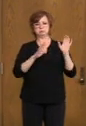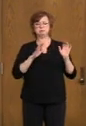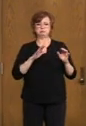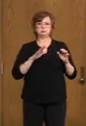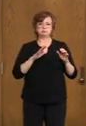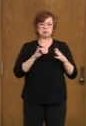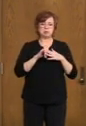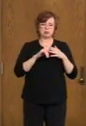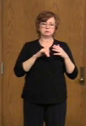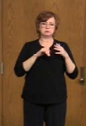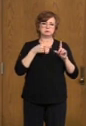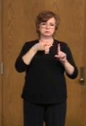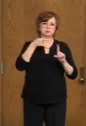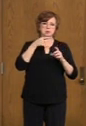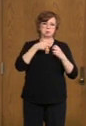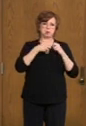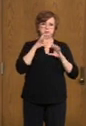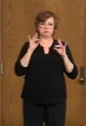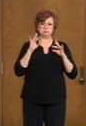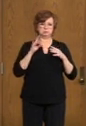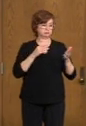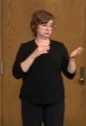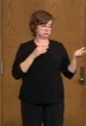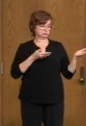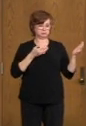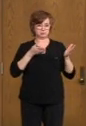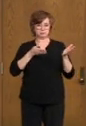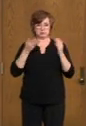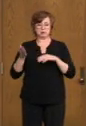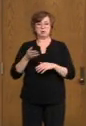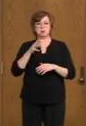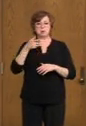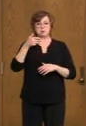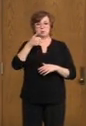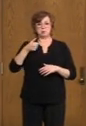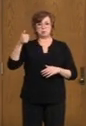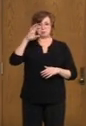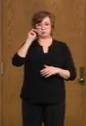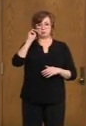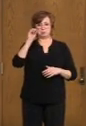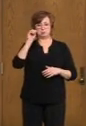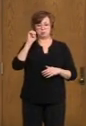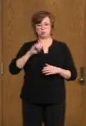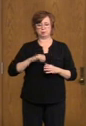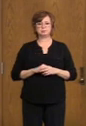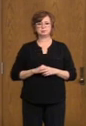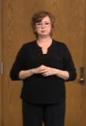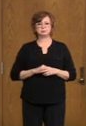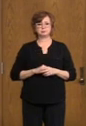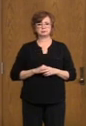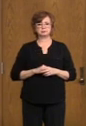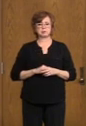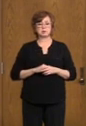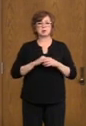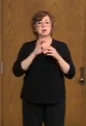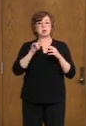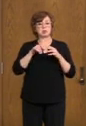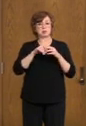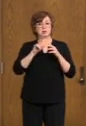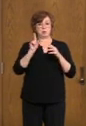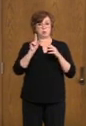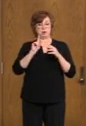as well. So on the follow-up question with respect to the active cases and where they have been in relation